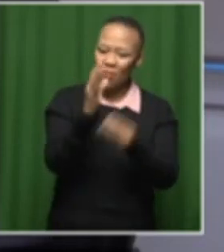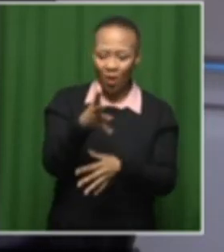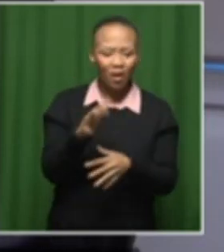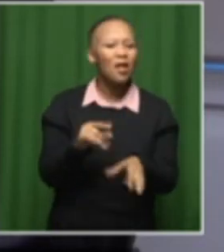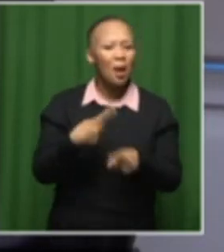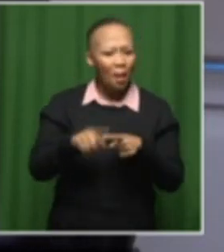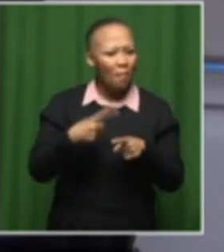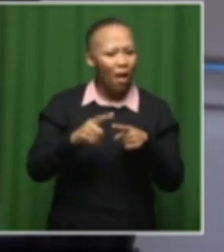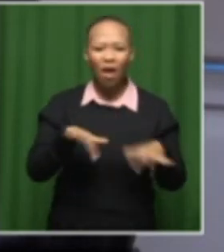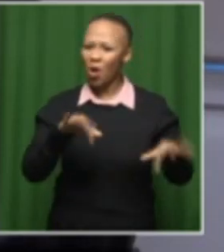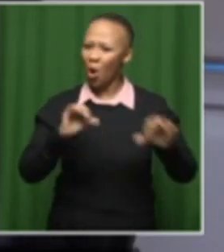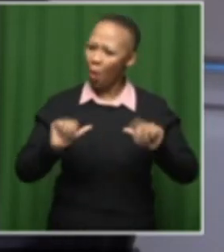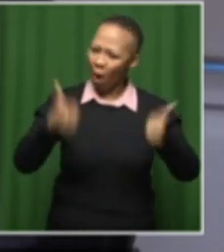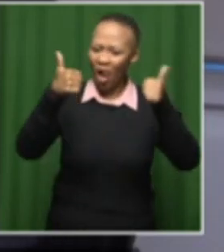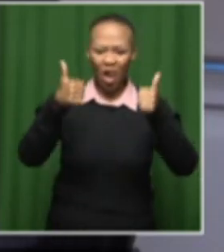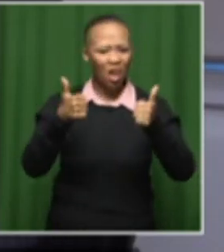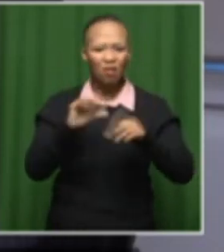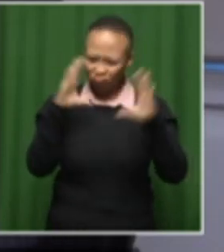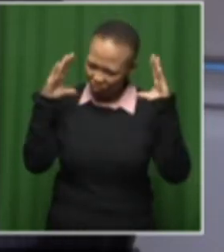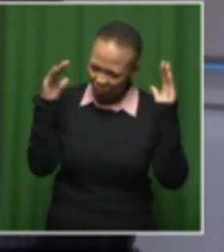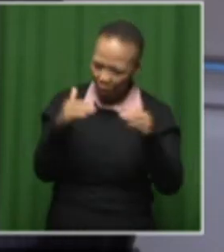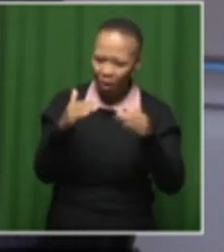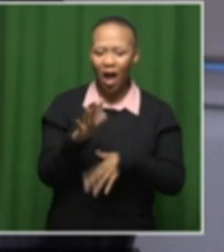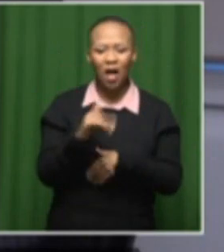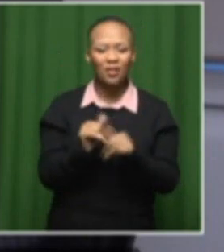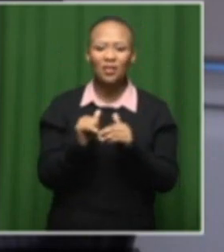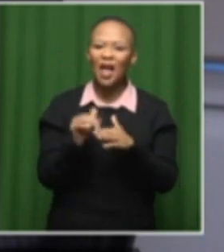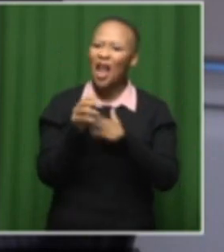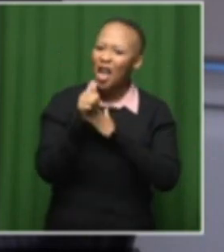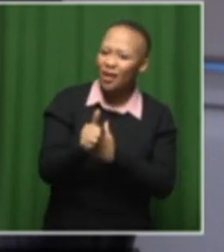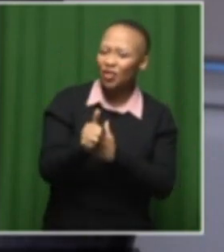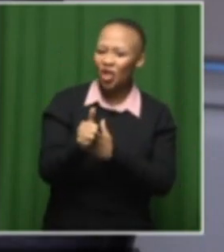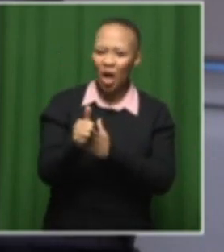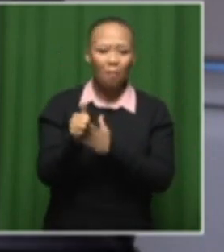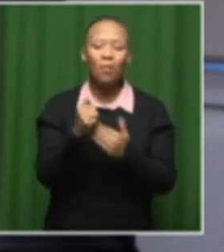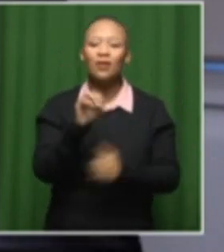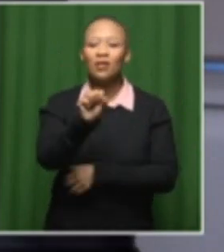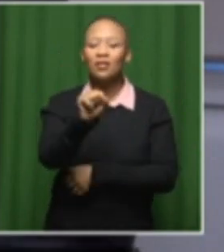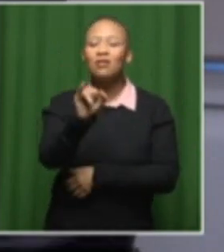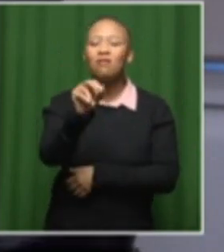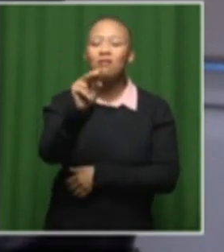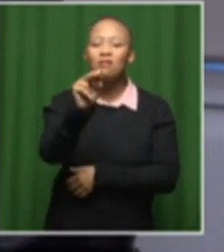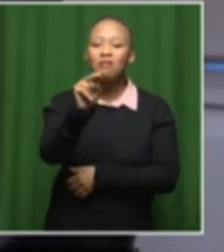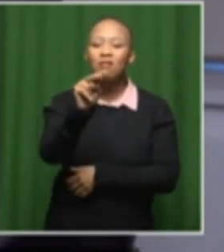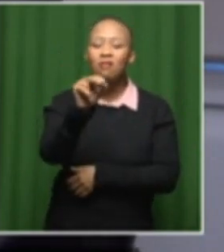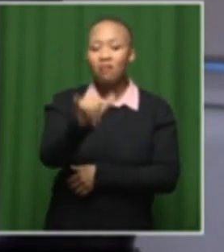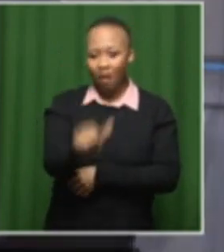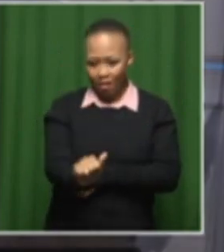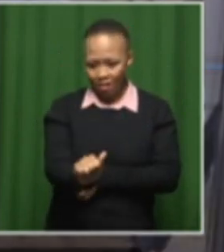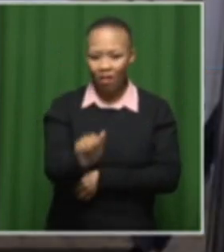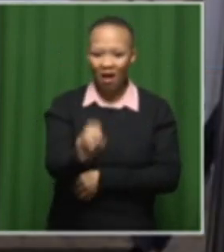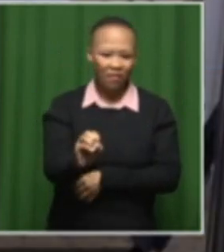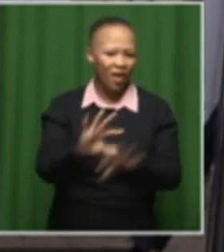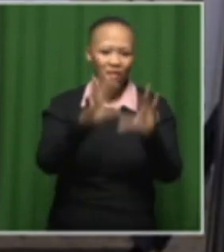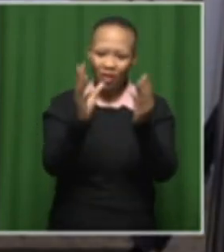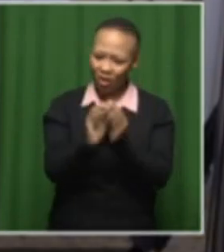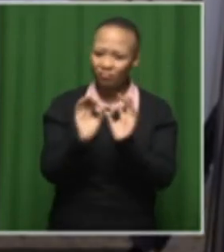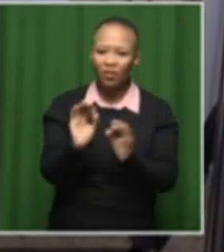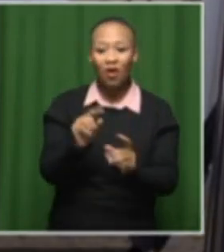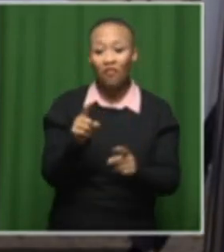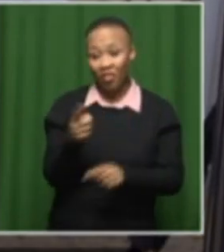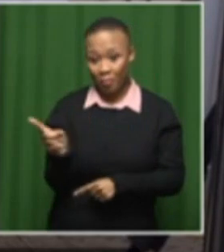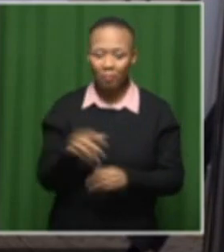They are focused. They've got good leadership in Siya Kolisi. So all of us must be rooting for them. The